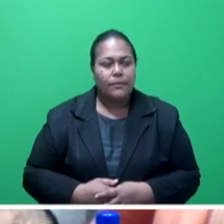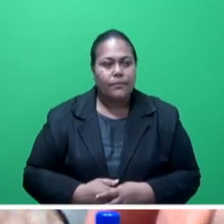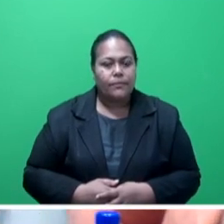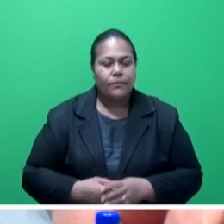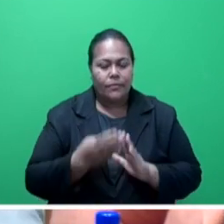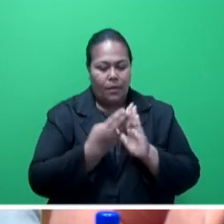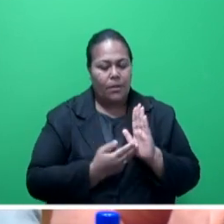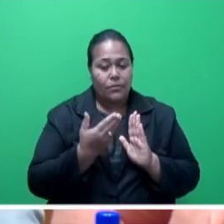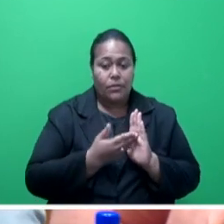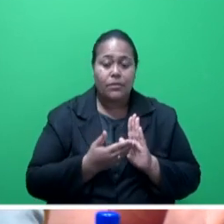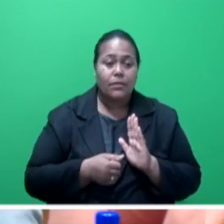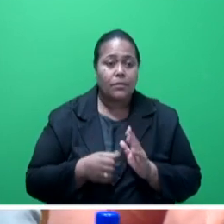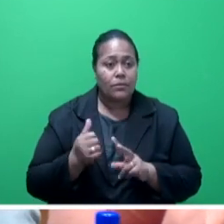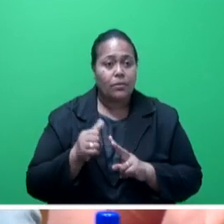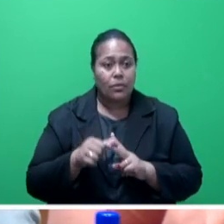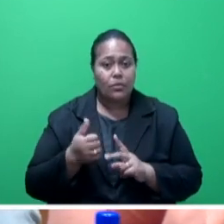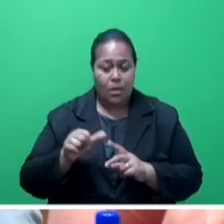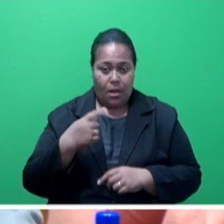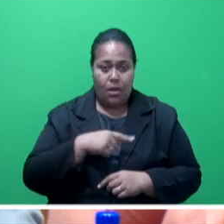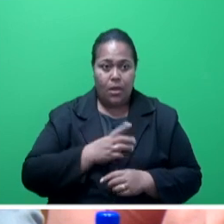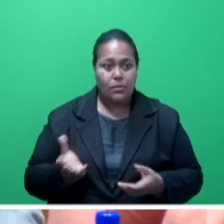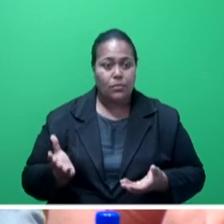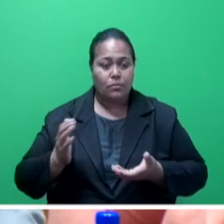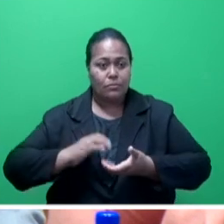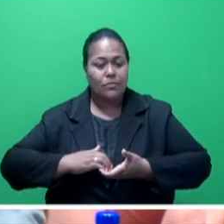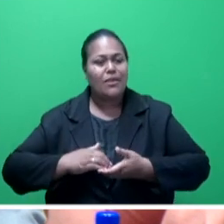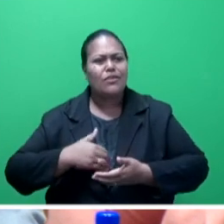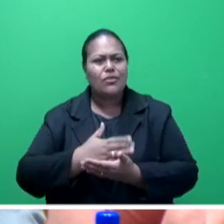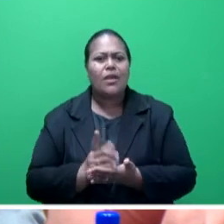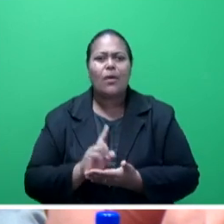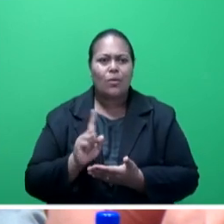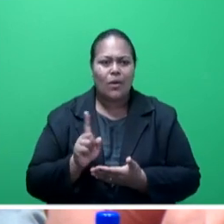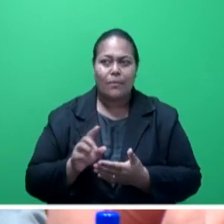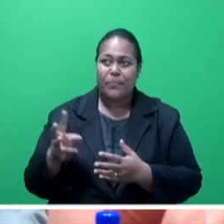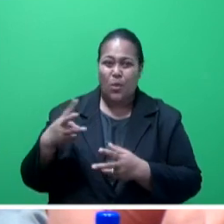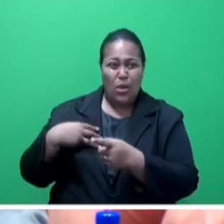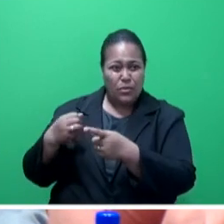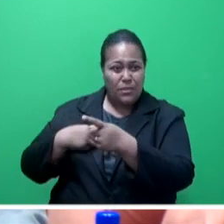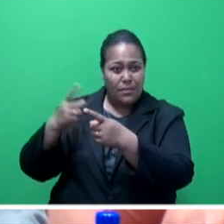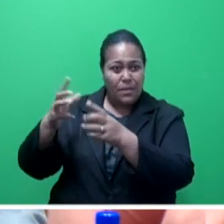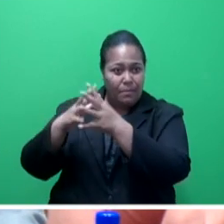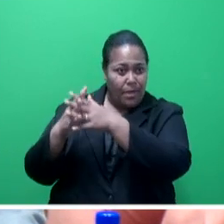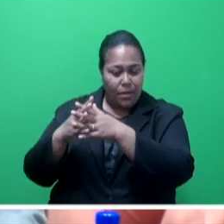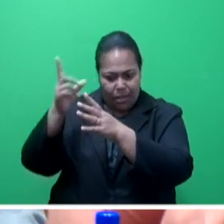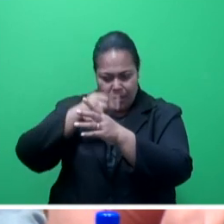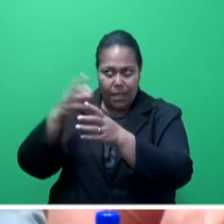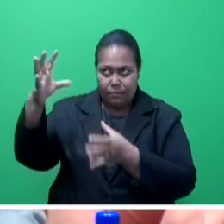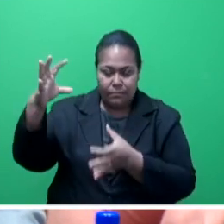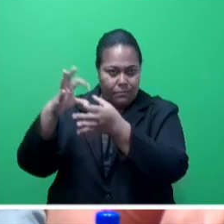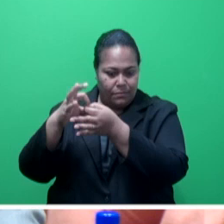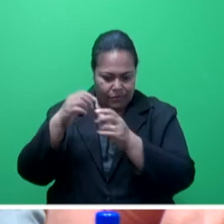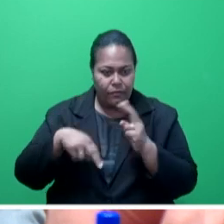allows us to co-share satellite services through Intelsat, based in Washington, to monitor seismic activities and